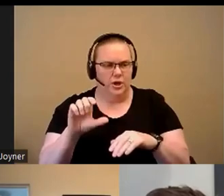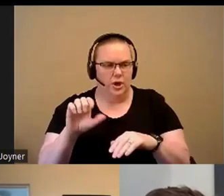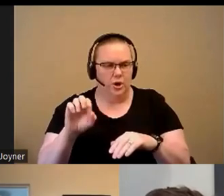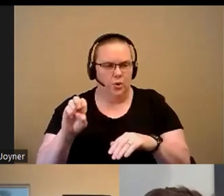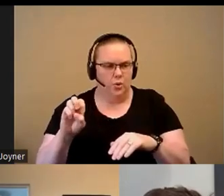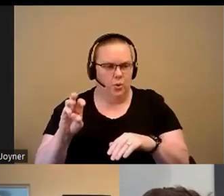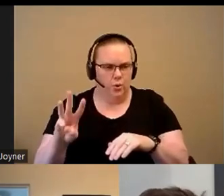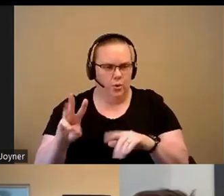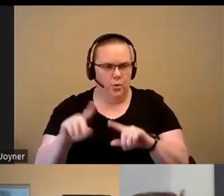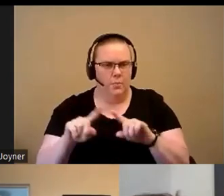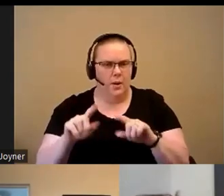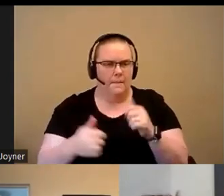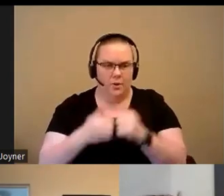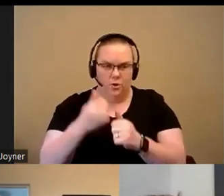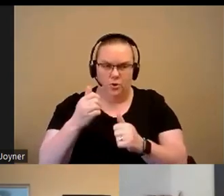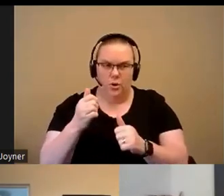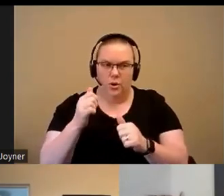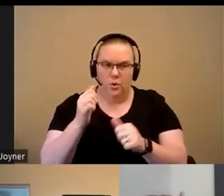production.